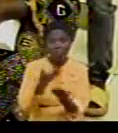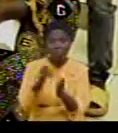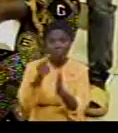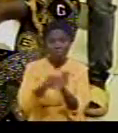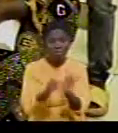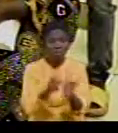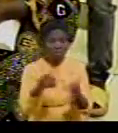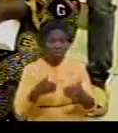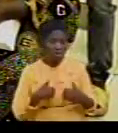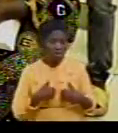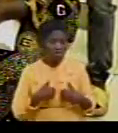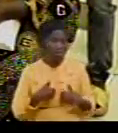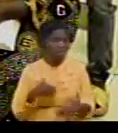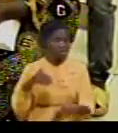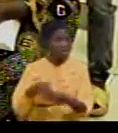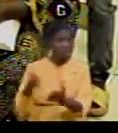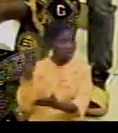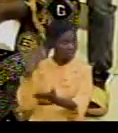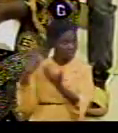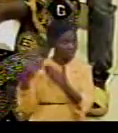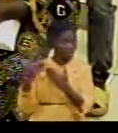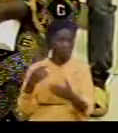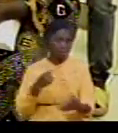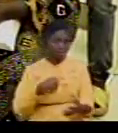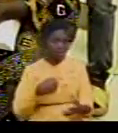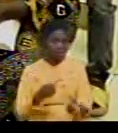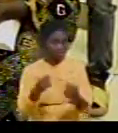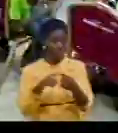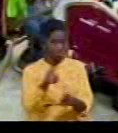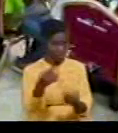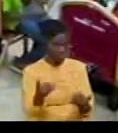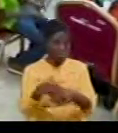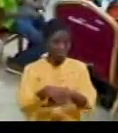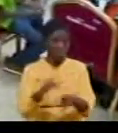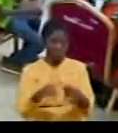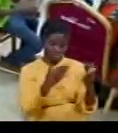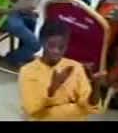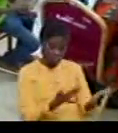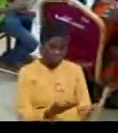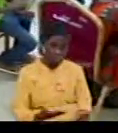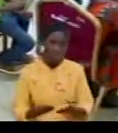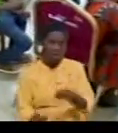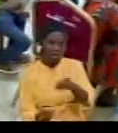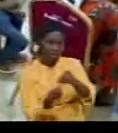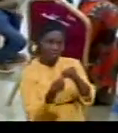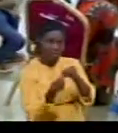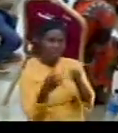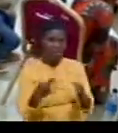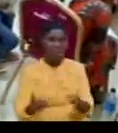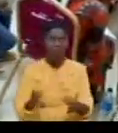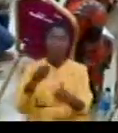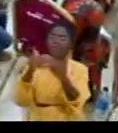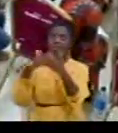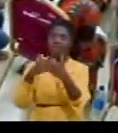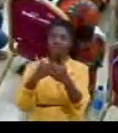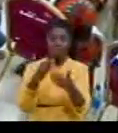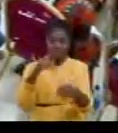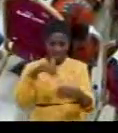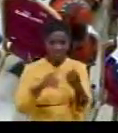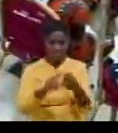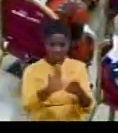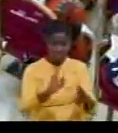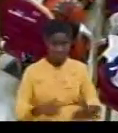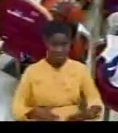have had in the past, I come to you tonight to bring addition of heaven into your